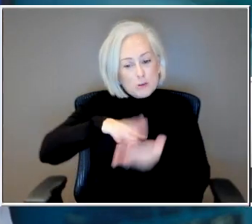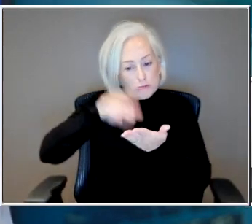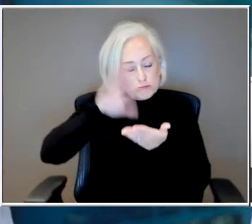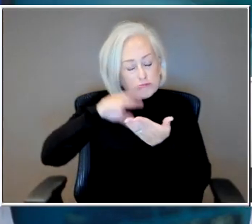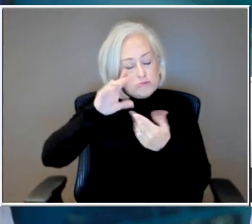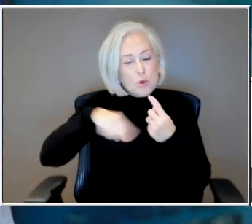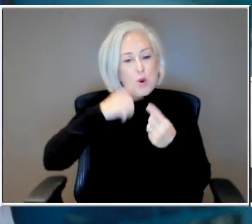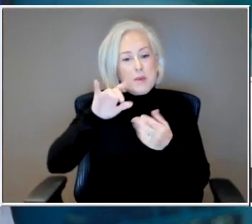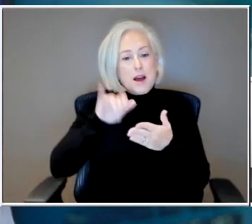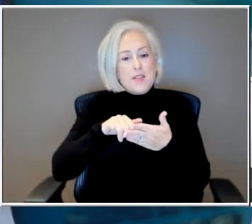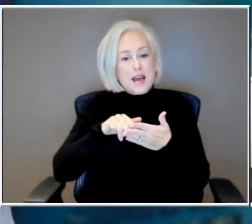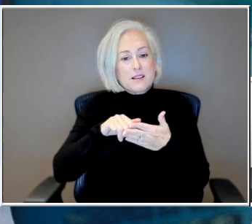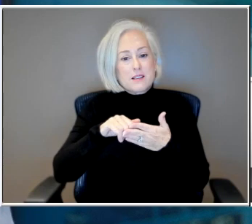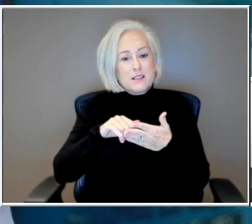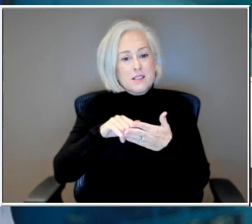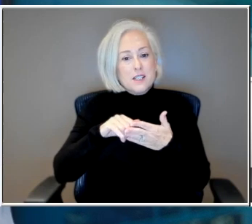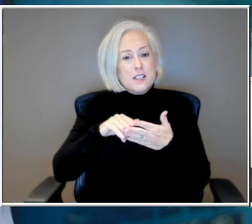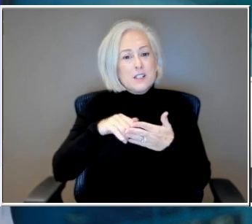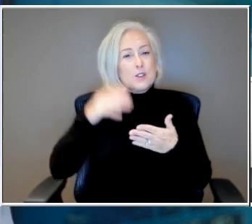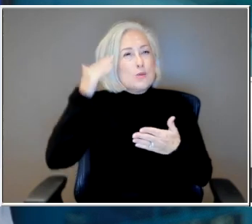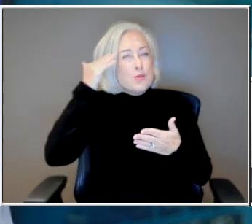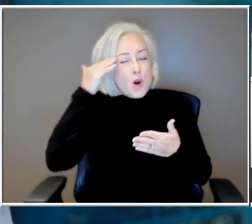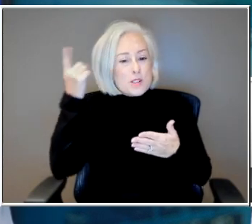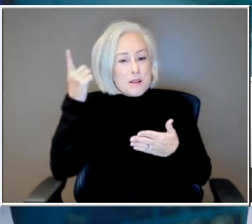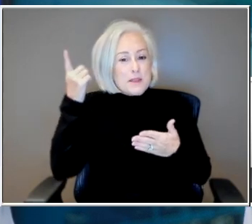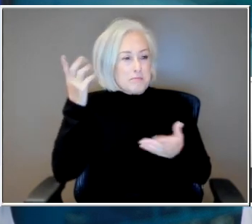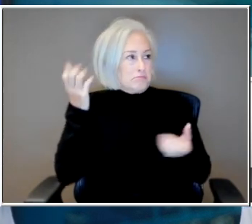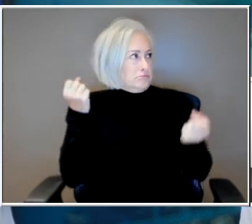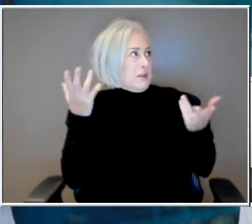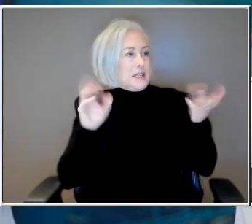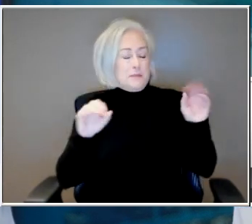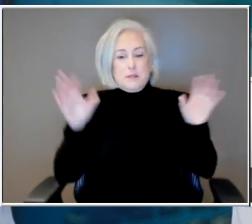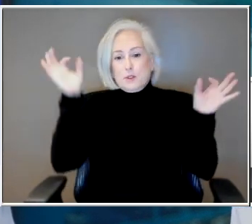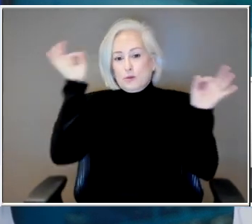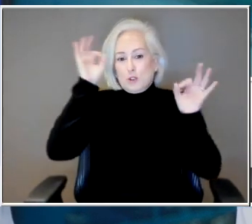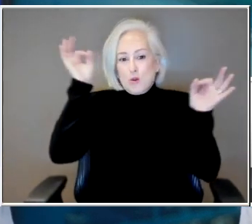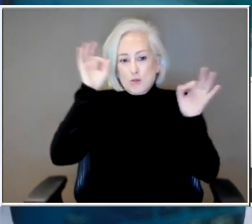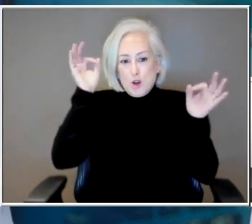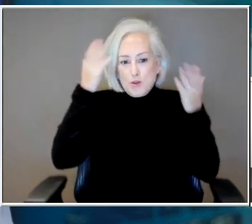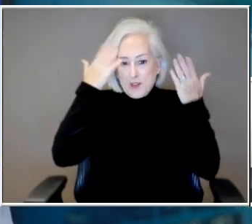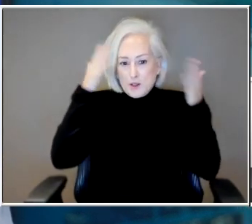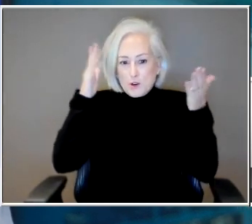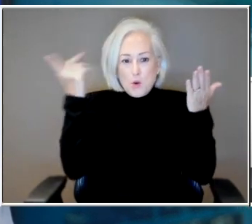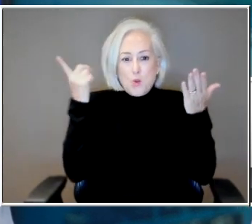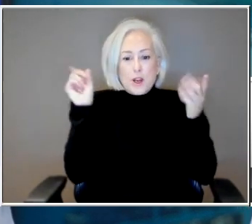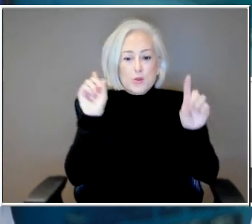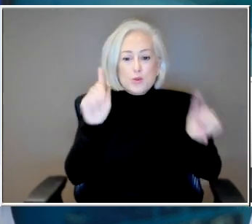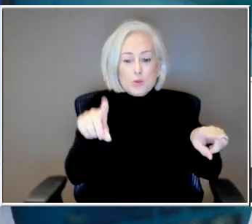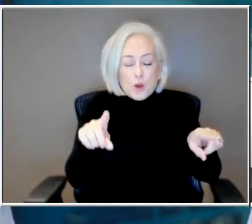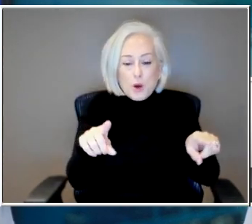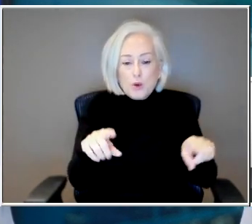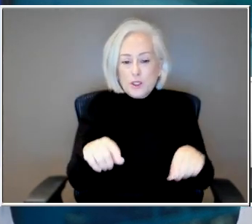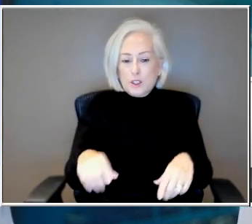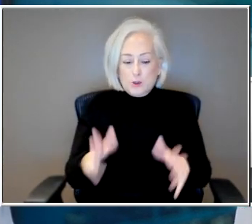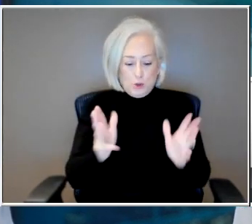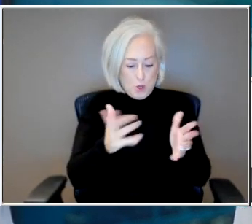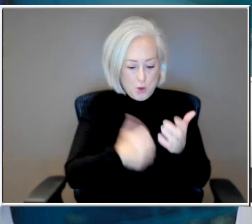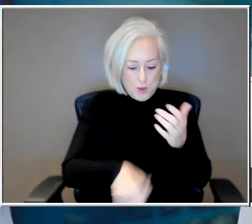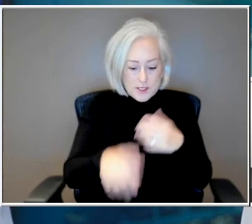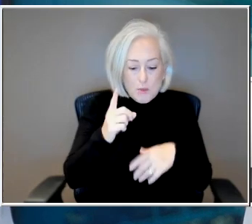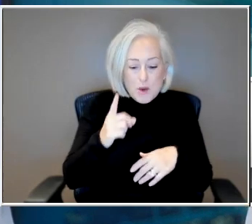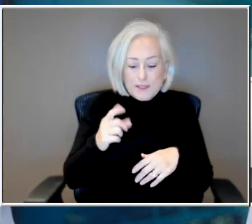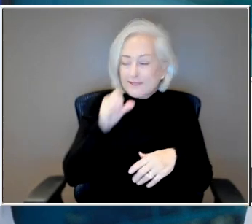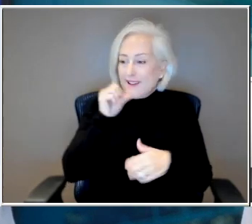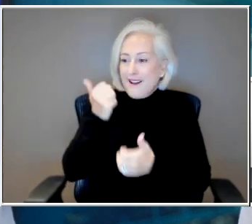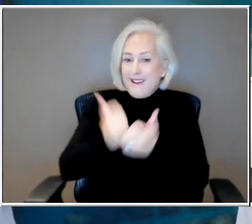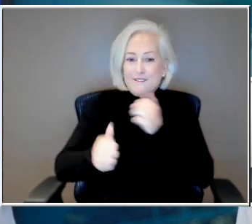knowing something about it. I mean, a lot of people don't know about it, and then they don't know where to go to talk to someone. You don't go to every hospital. Every hospital doesn't have that. You have to